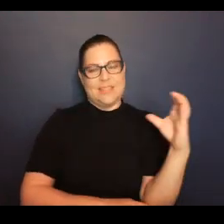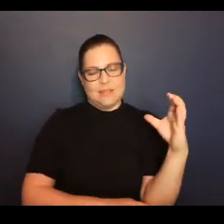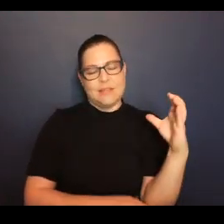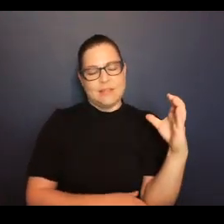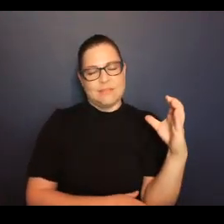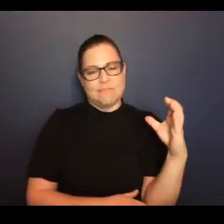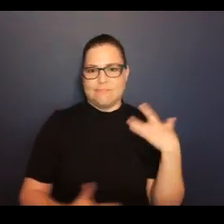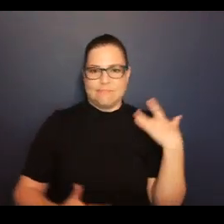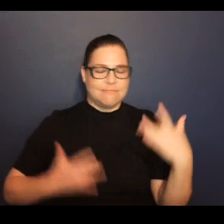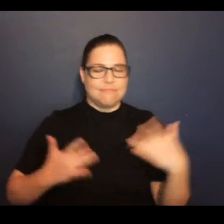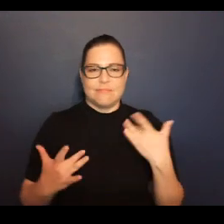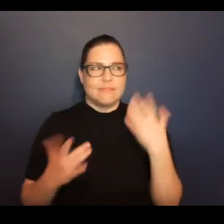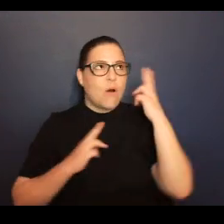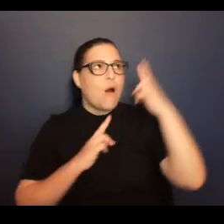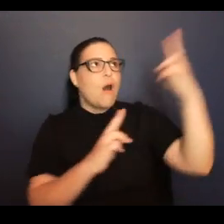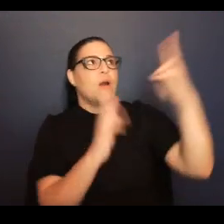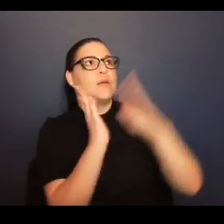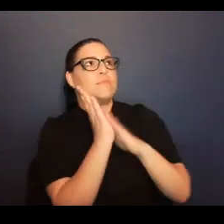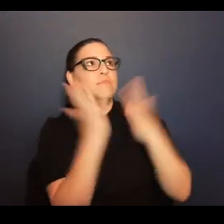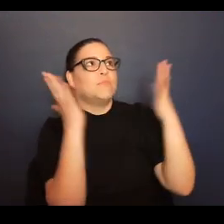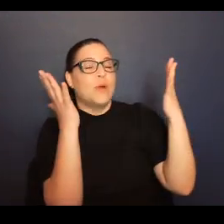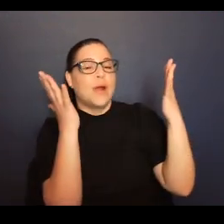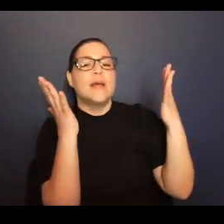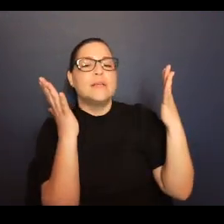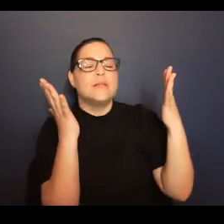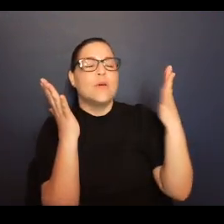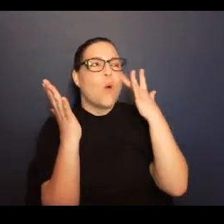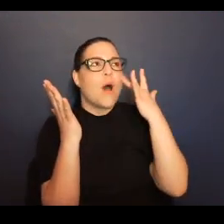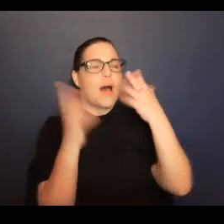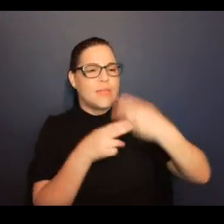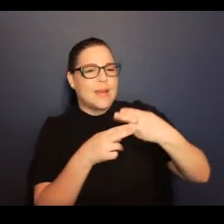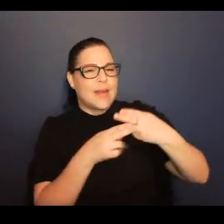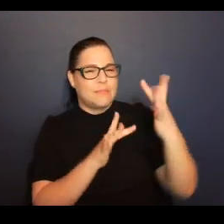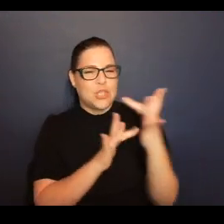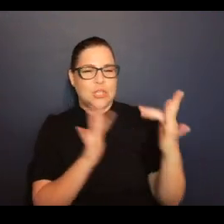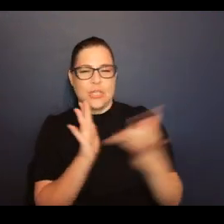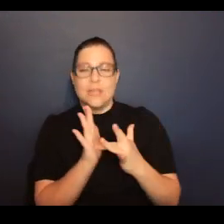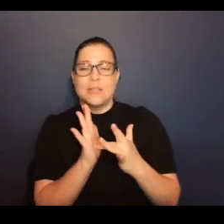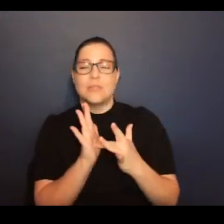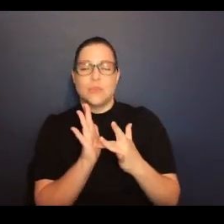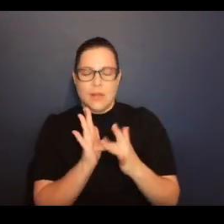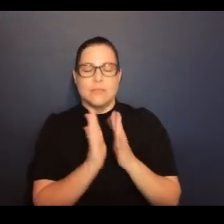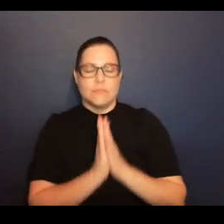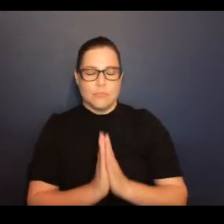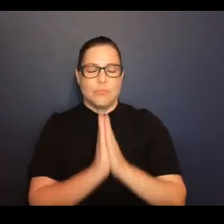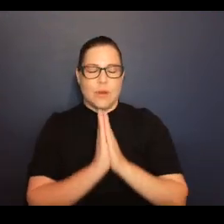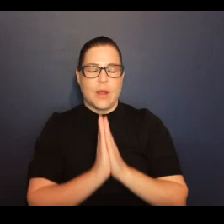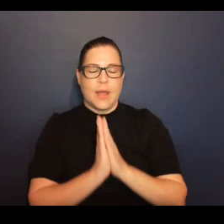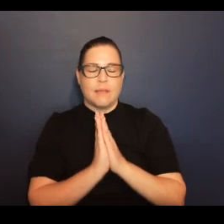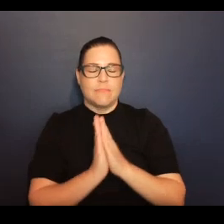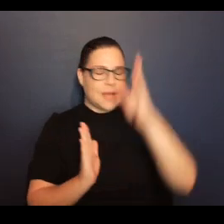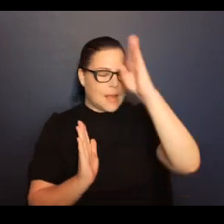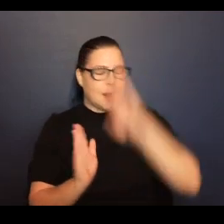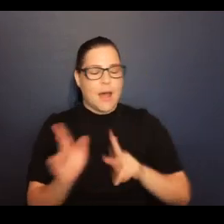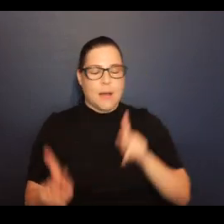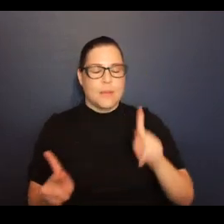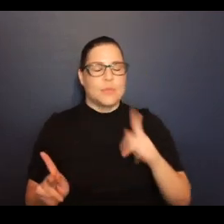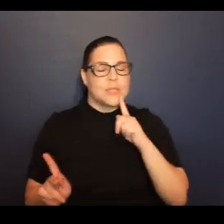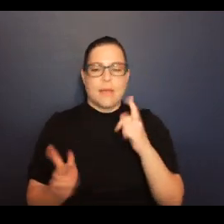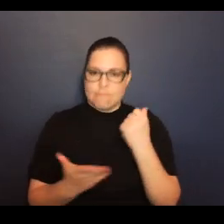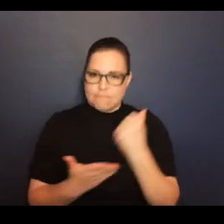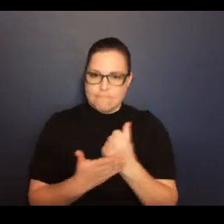all the honor and all the praise, for it's in the mighty name of Jesus the Christ that we pray, and all God's people said,